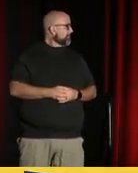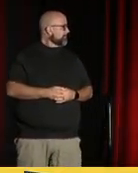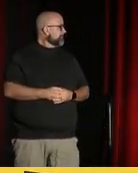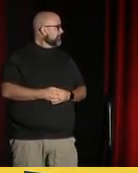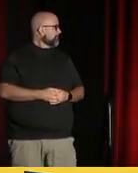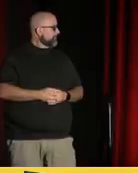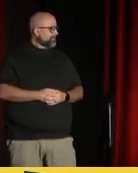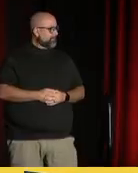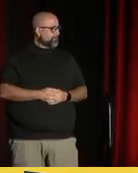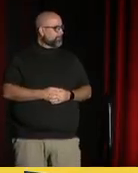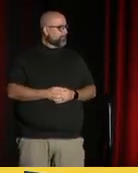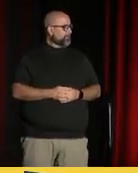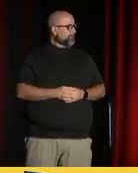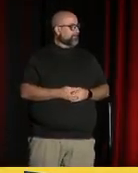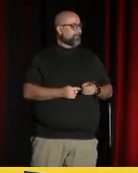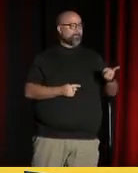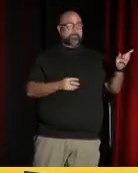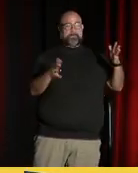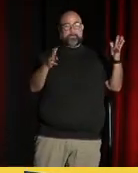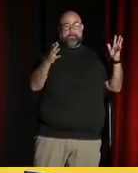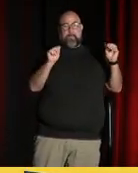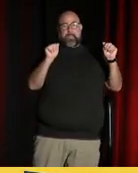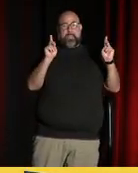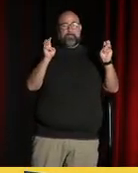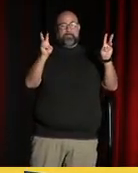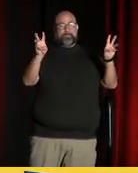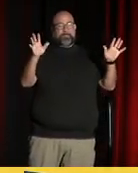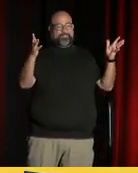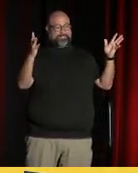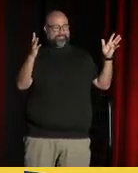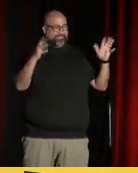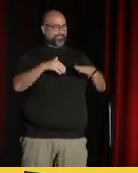Come on. All right, Andrew.